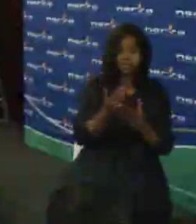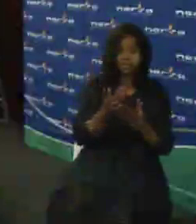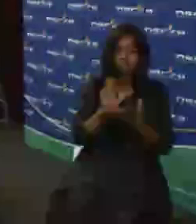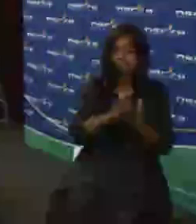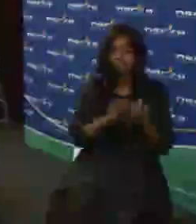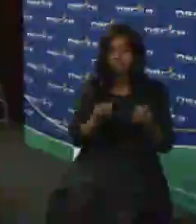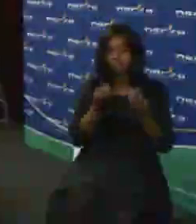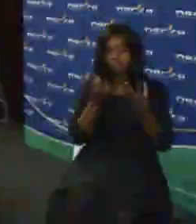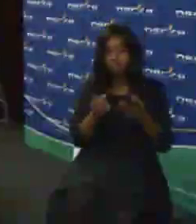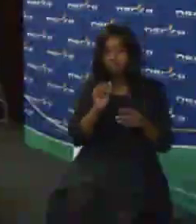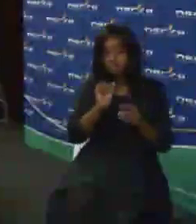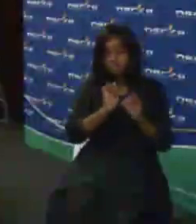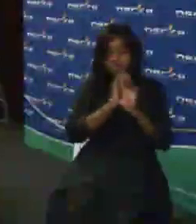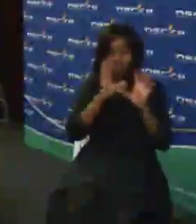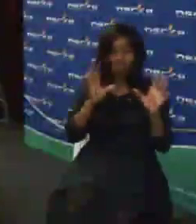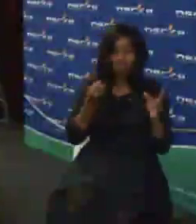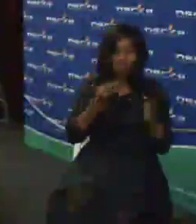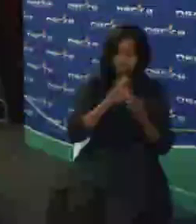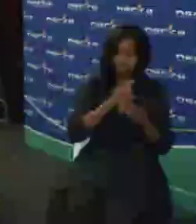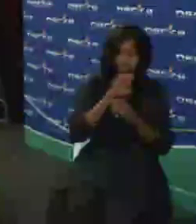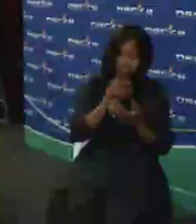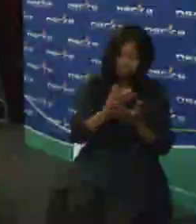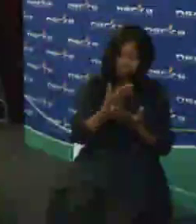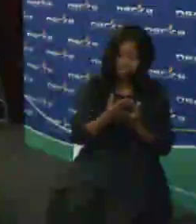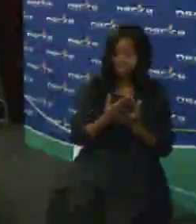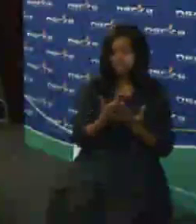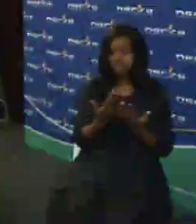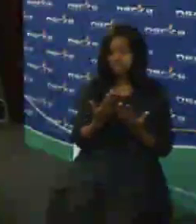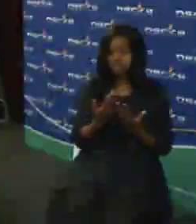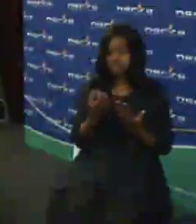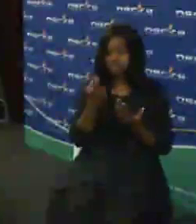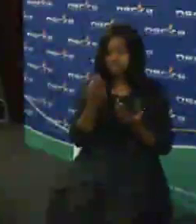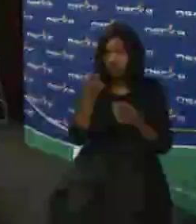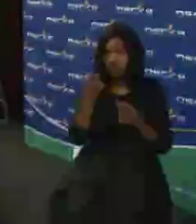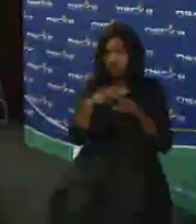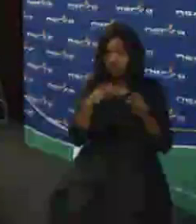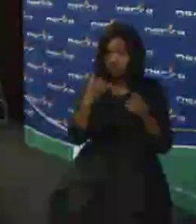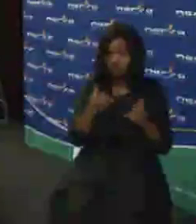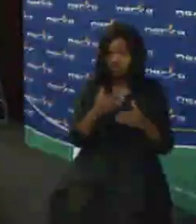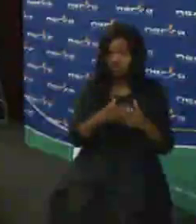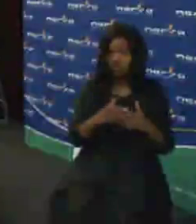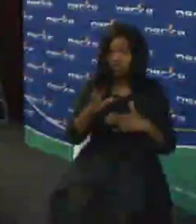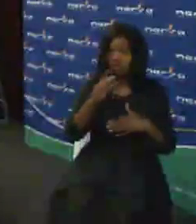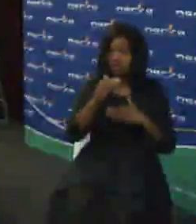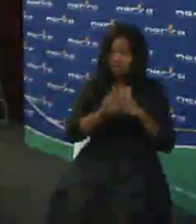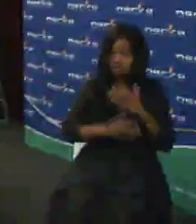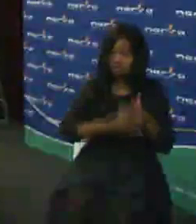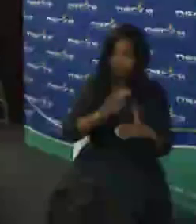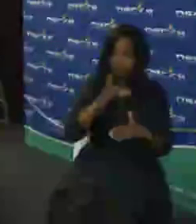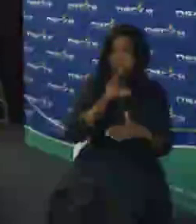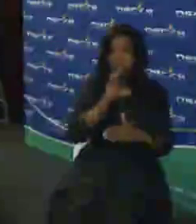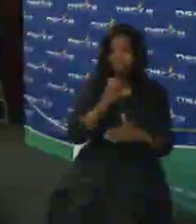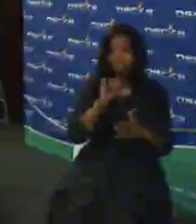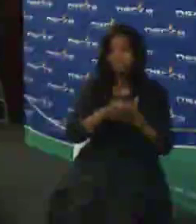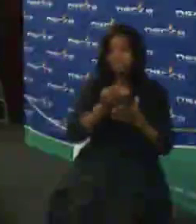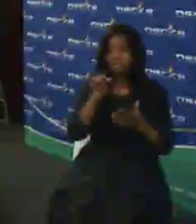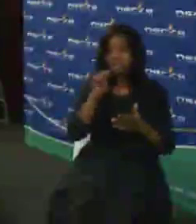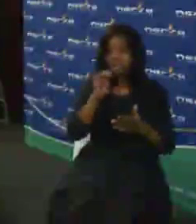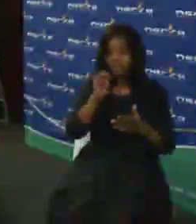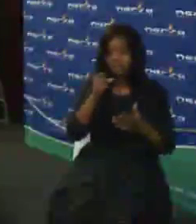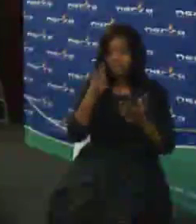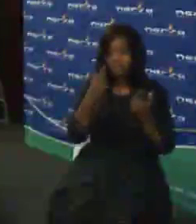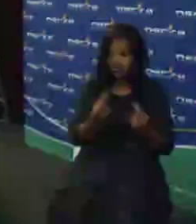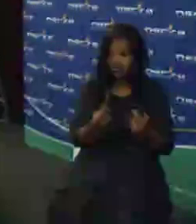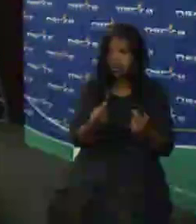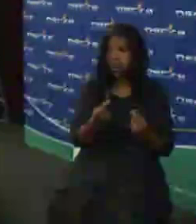providing clarification of its application. From now on, the process will be that Nersa will